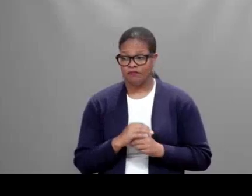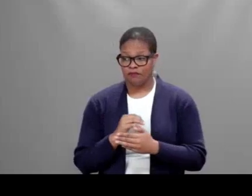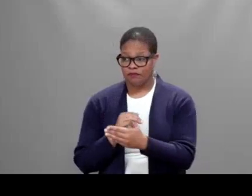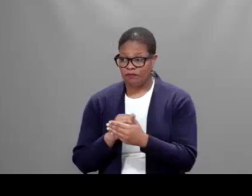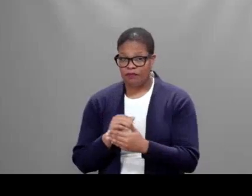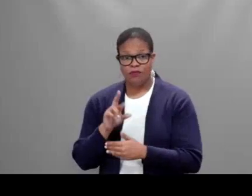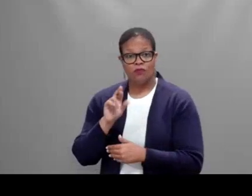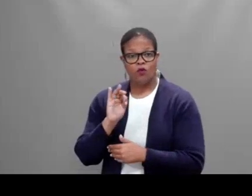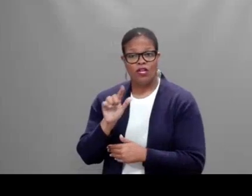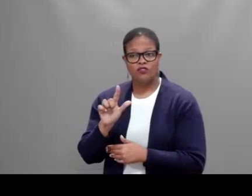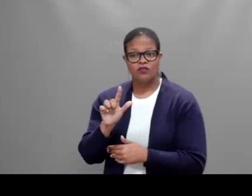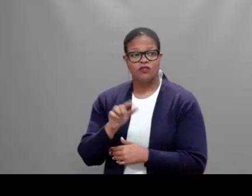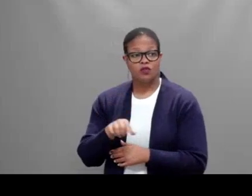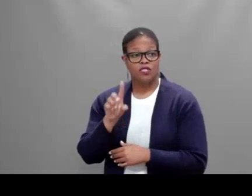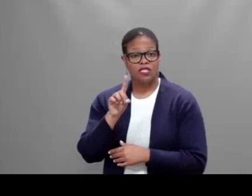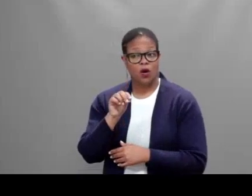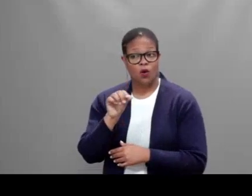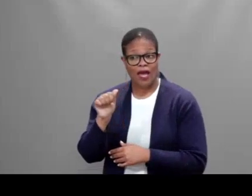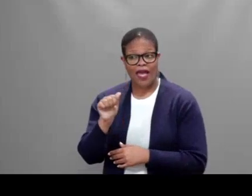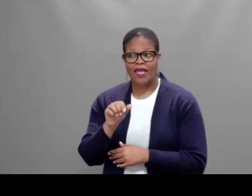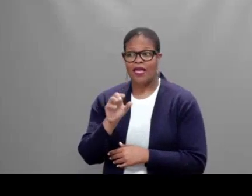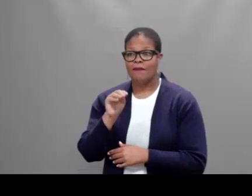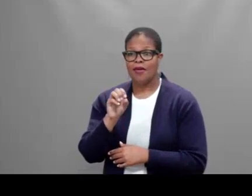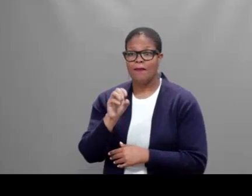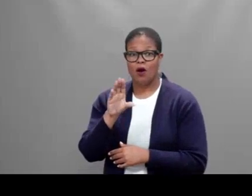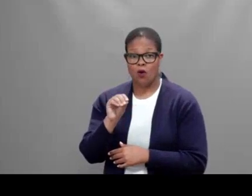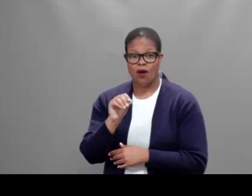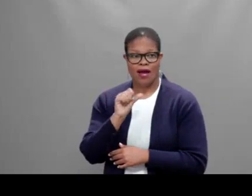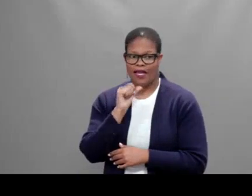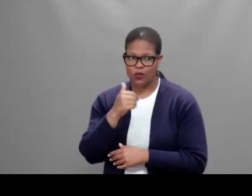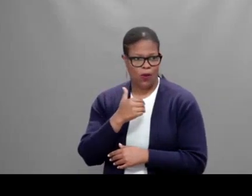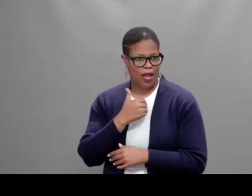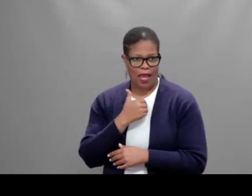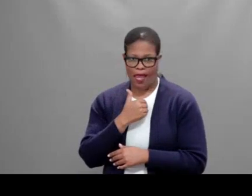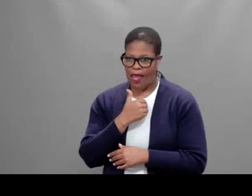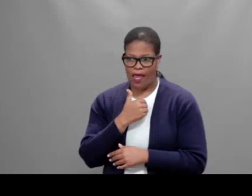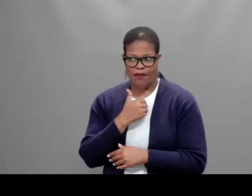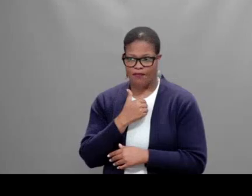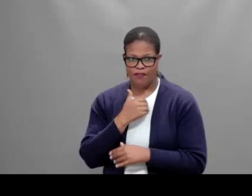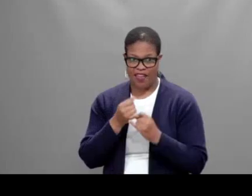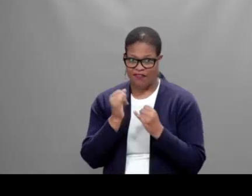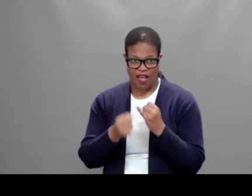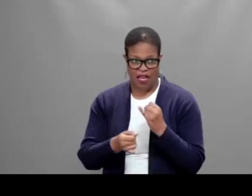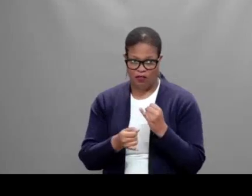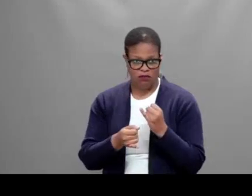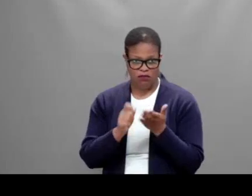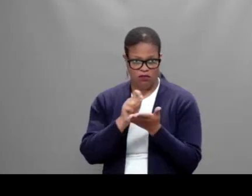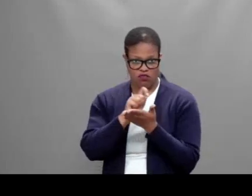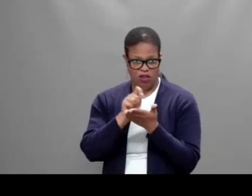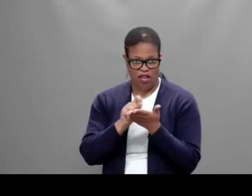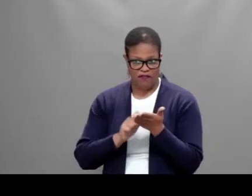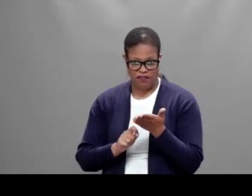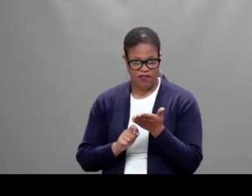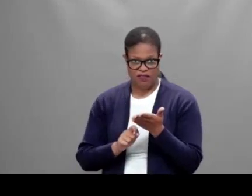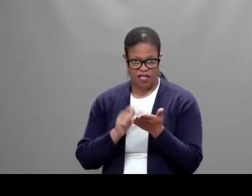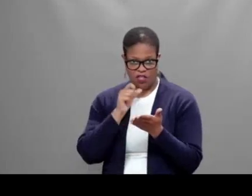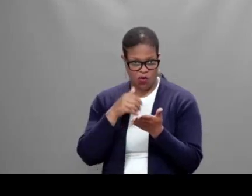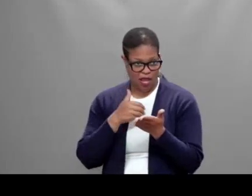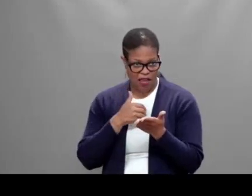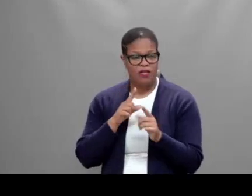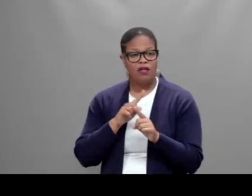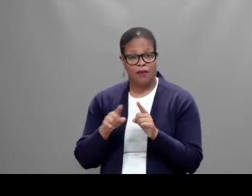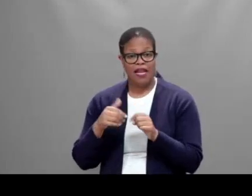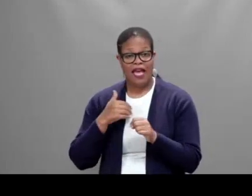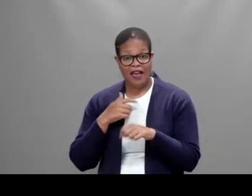So the DOA memorandum, I don't have a near final version of that memo, but I do